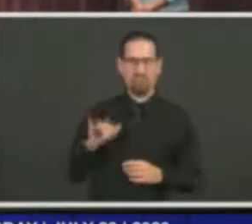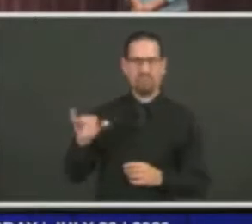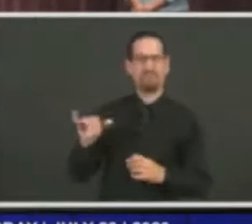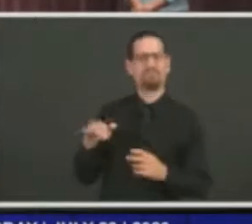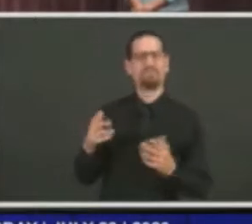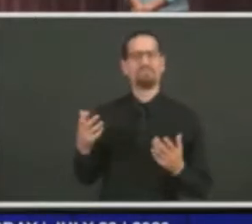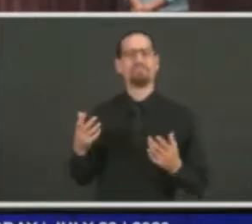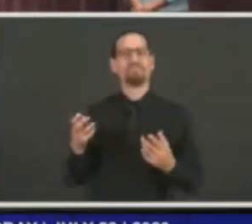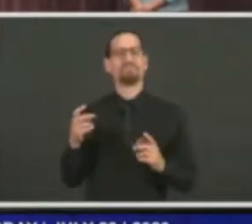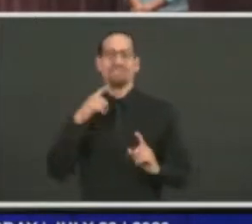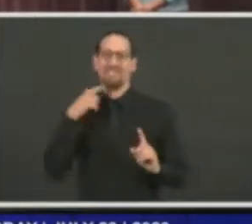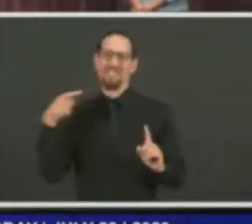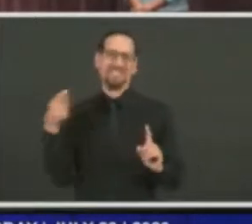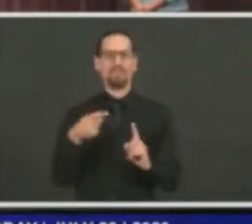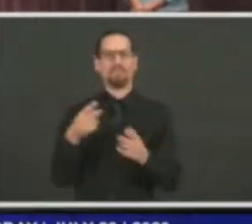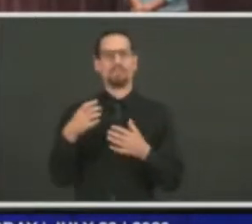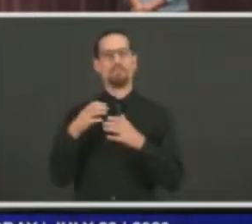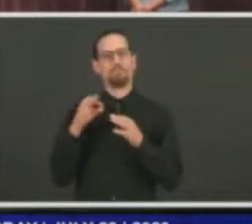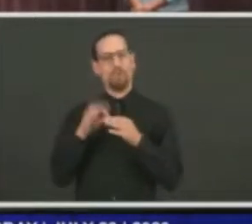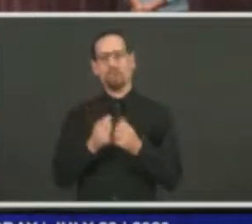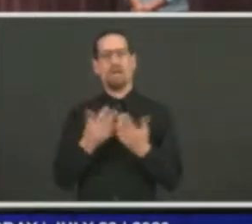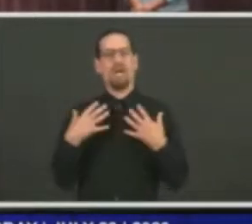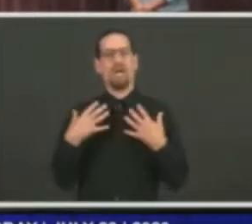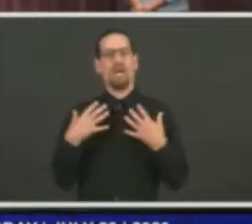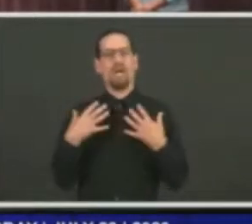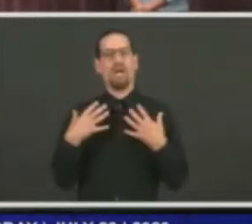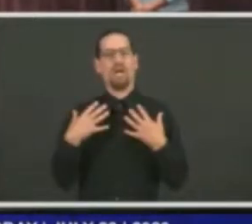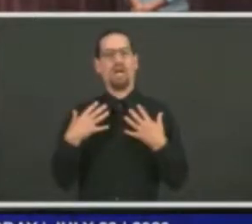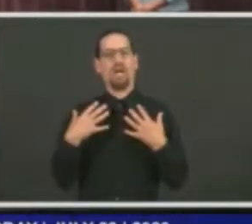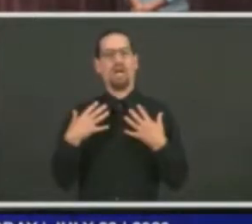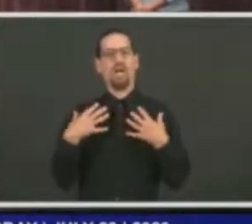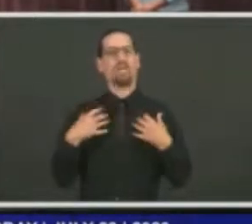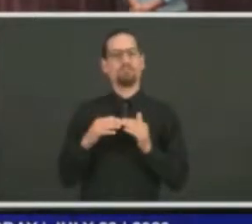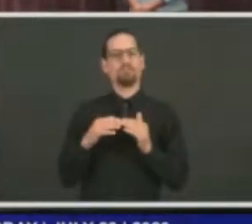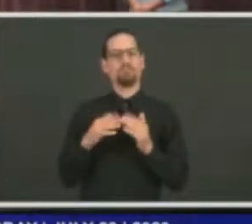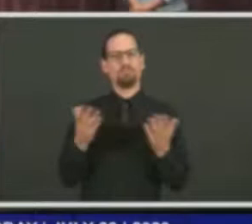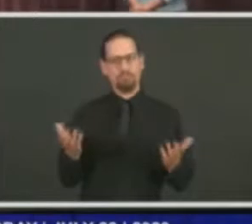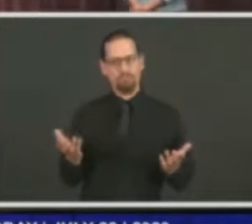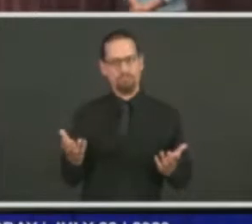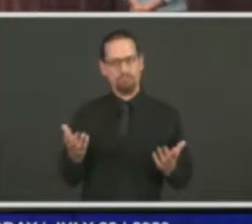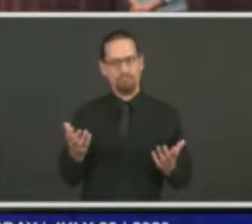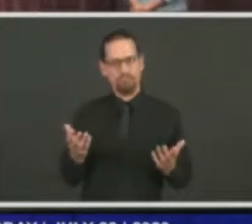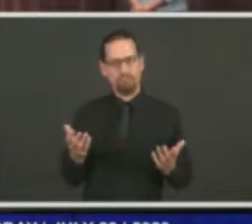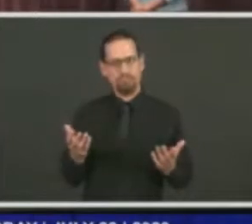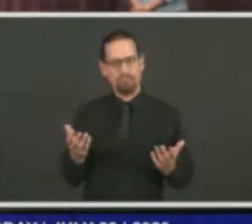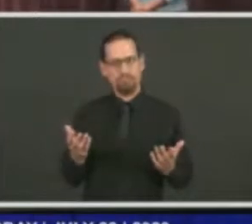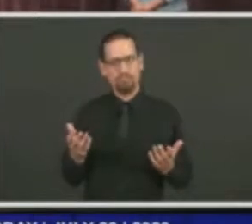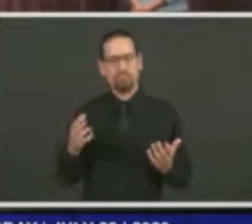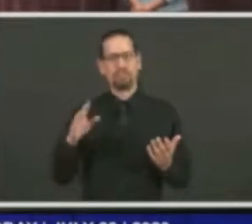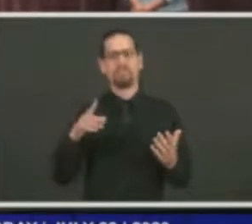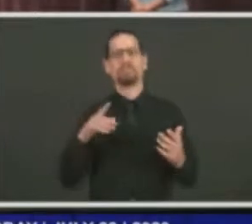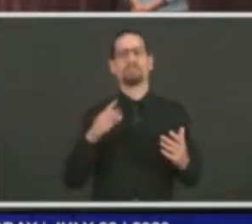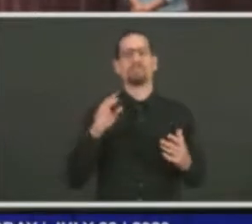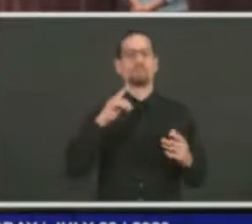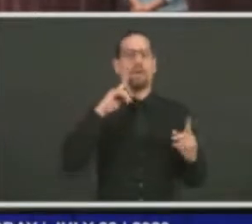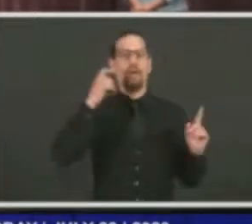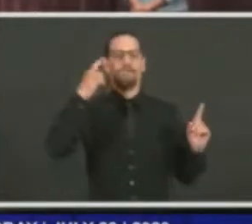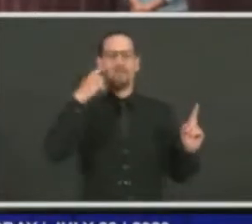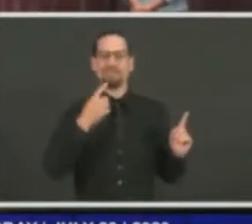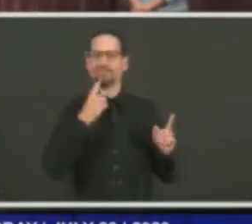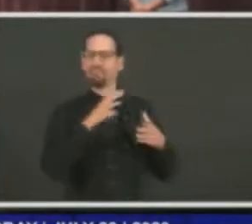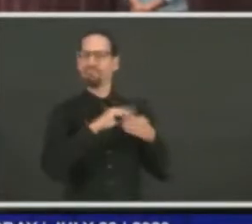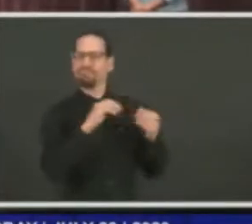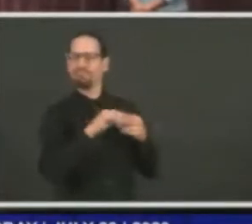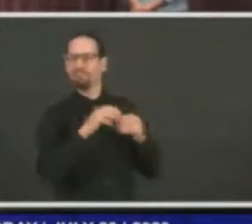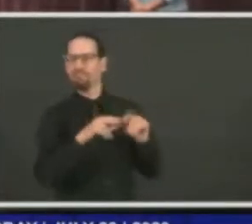Because, and to clarify, the governor talked about rates per 100,000 currently, but cumulative rates per 100,000 according to the